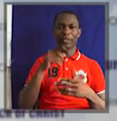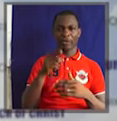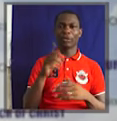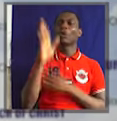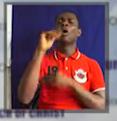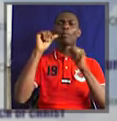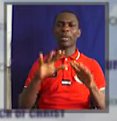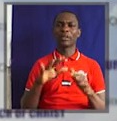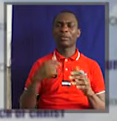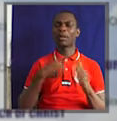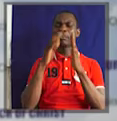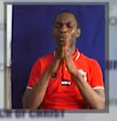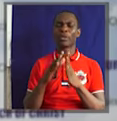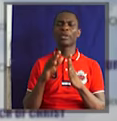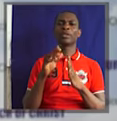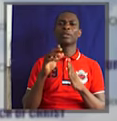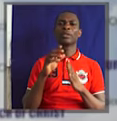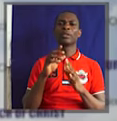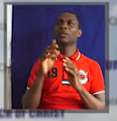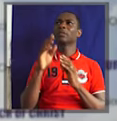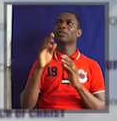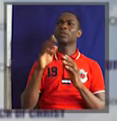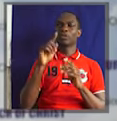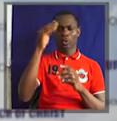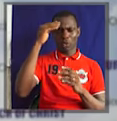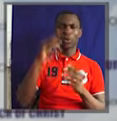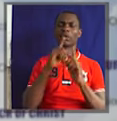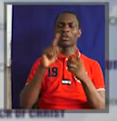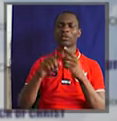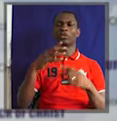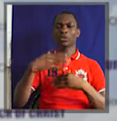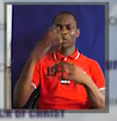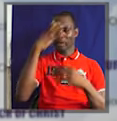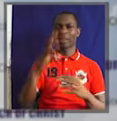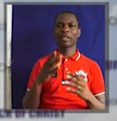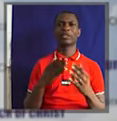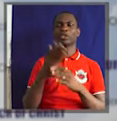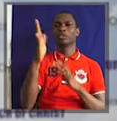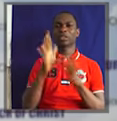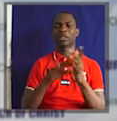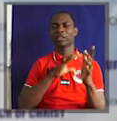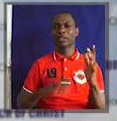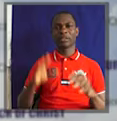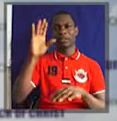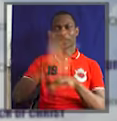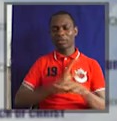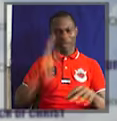wo nyankopon enhyira ene anopai me bompa yesa wube huno solution no to generational curses a enam awradi yesu